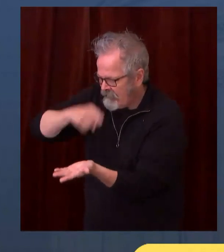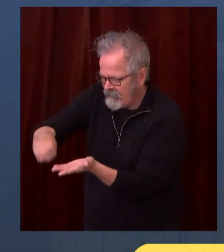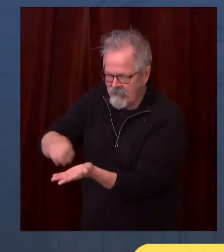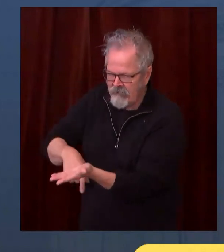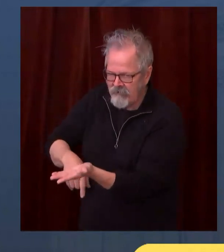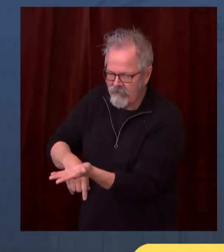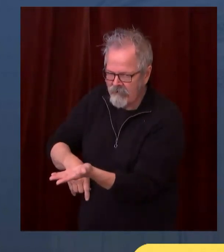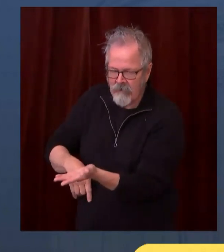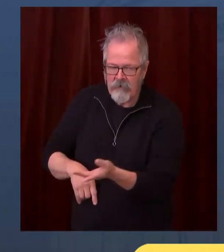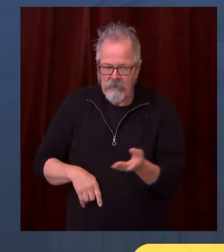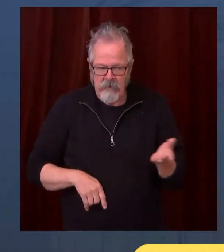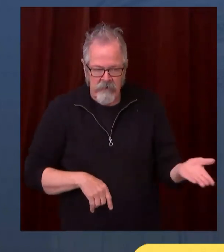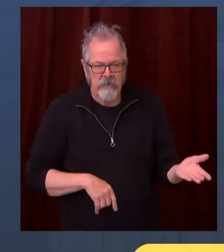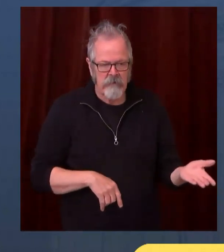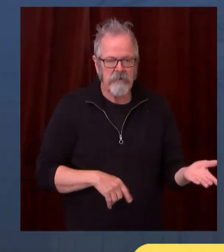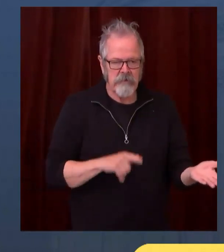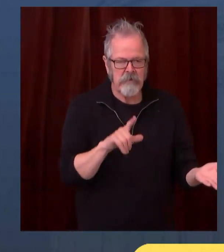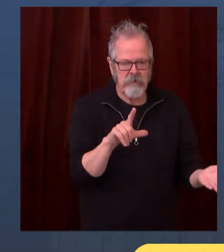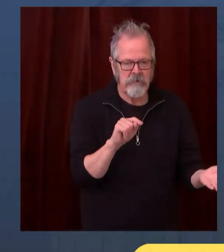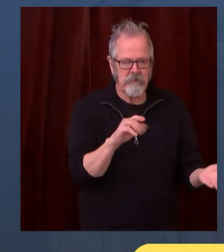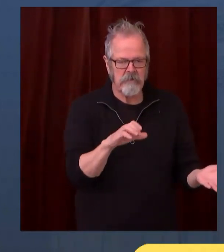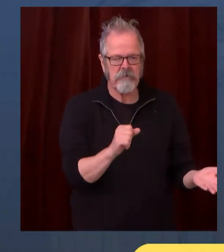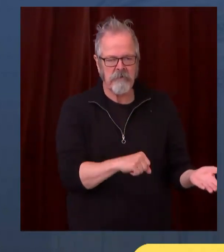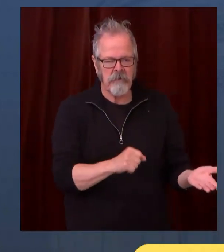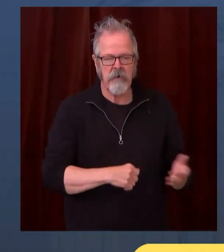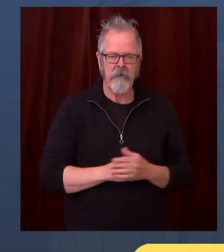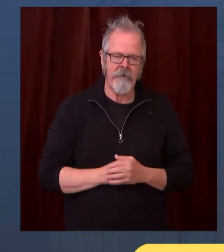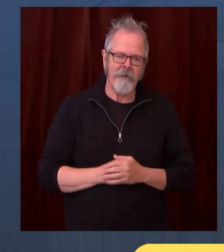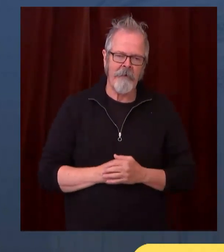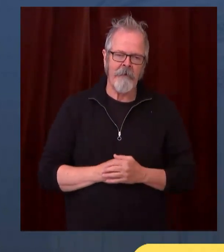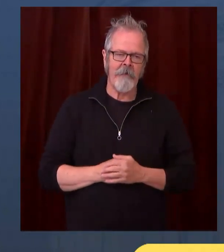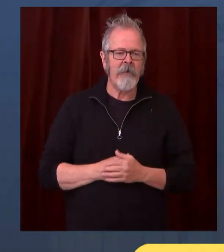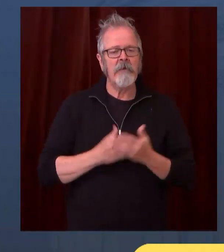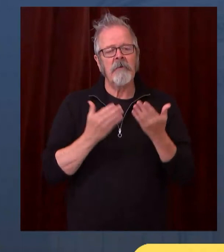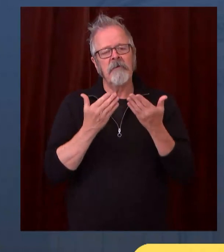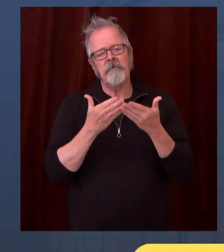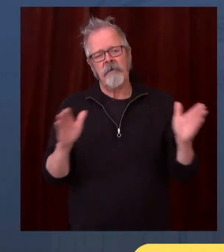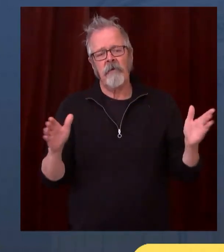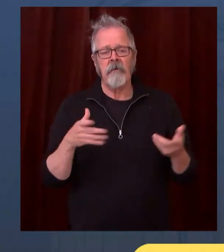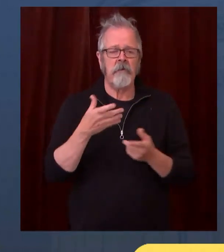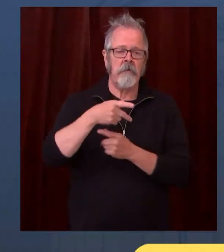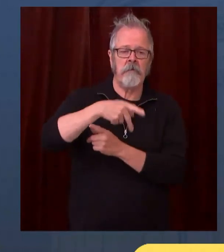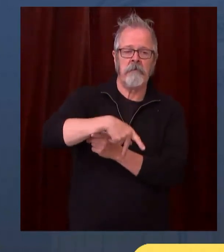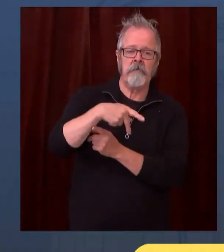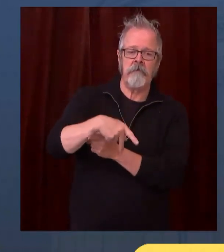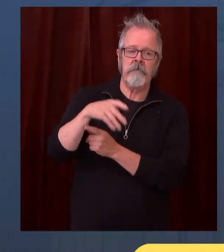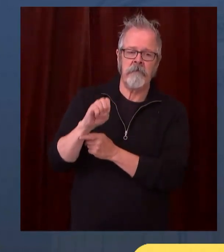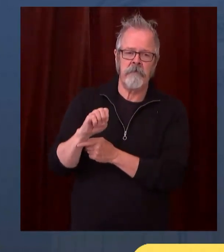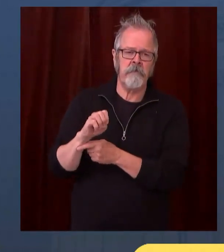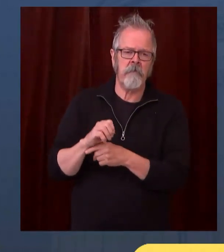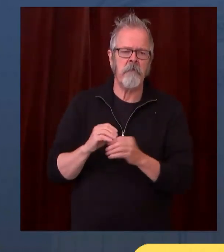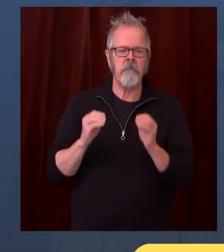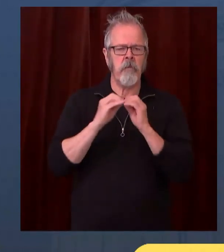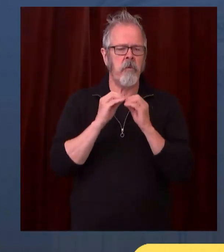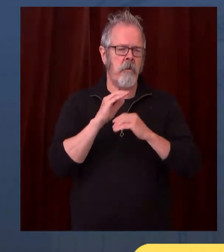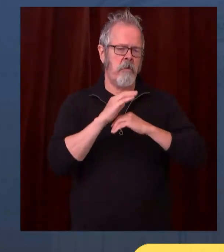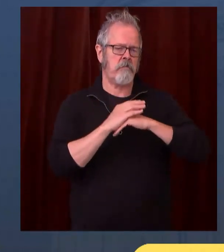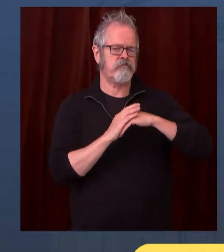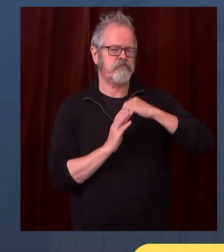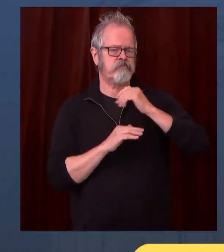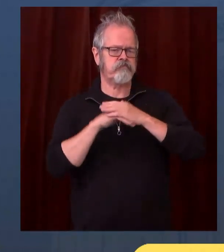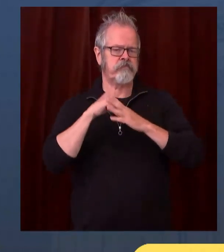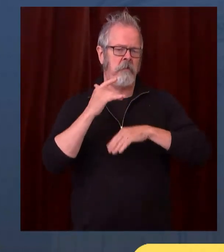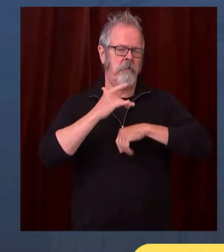the supply of PPE is much better than it certainly was in April, March and April, and much more